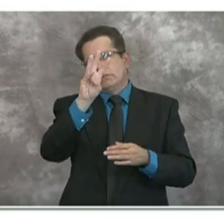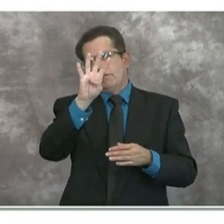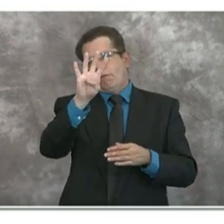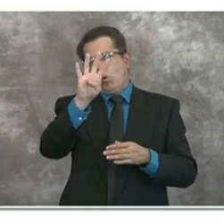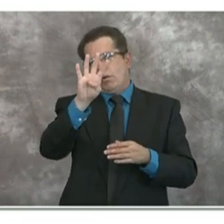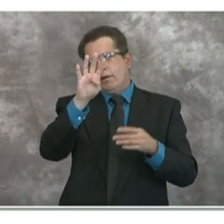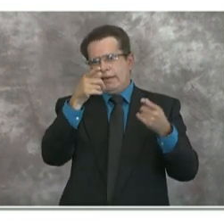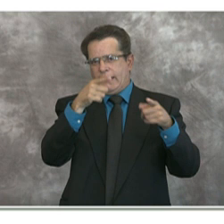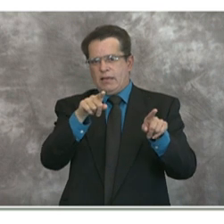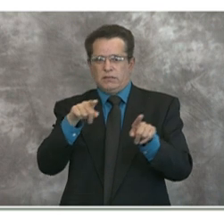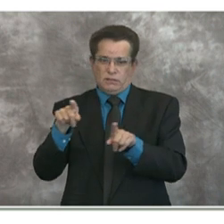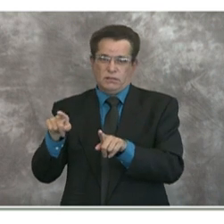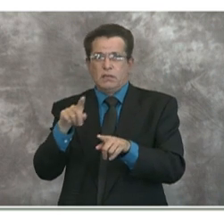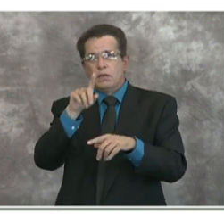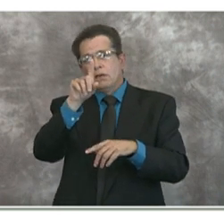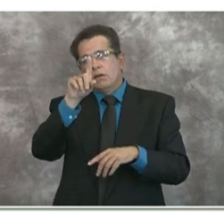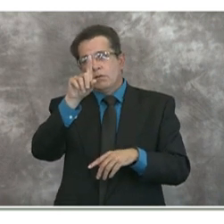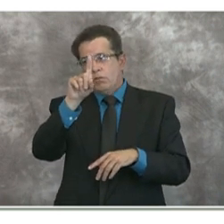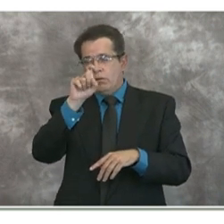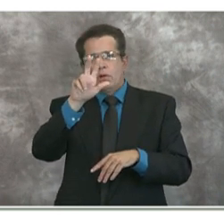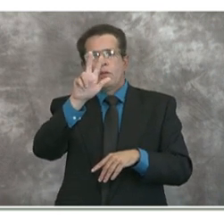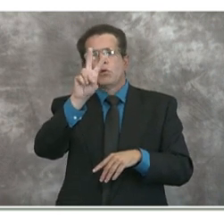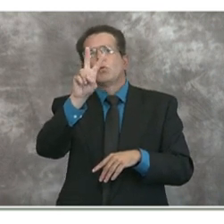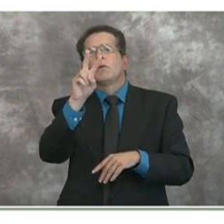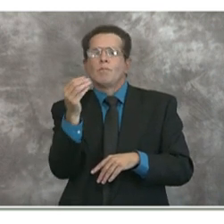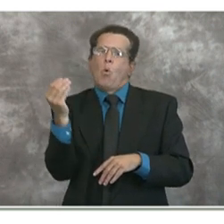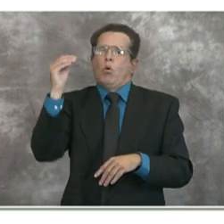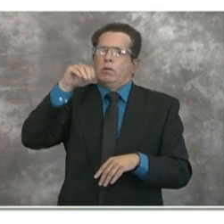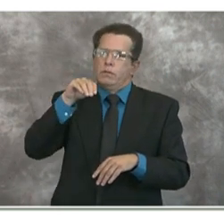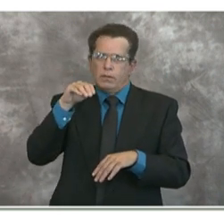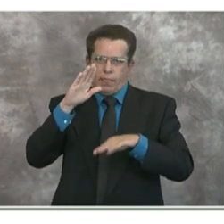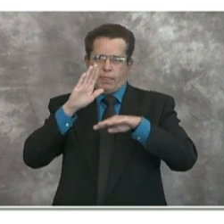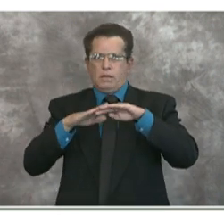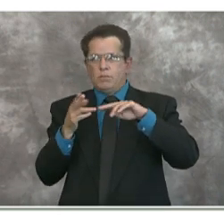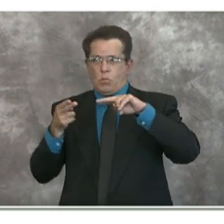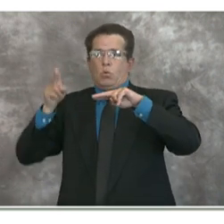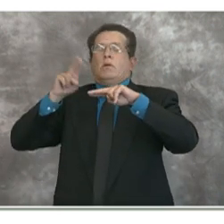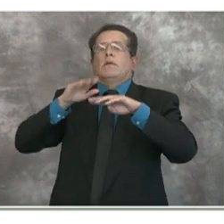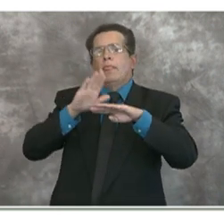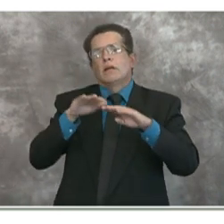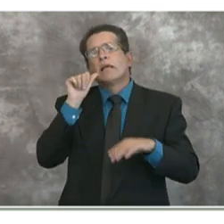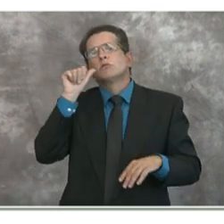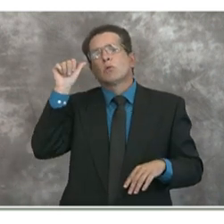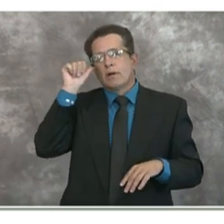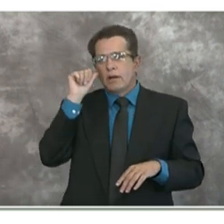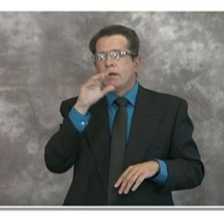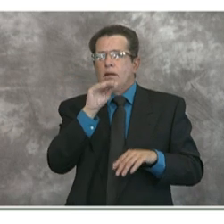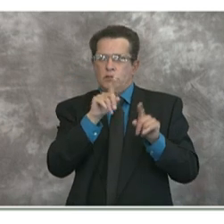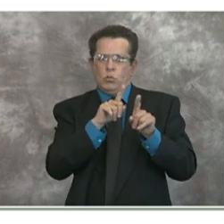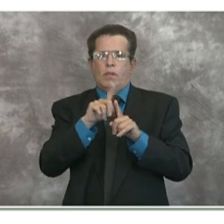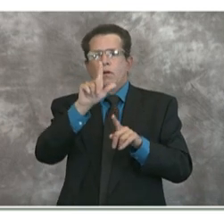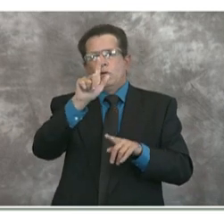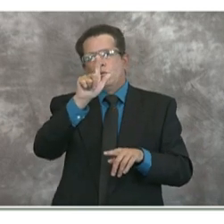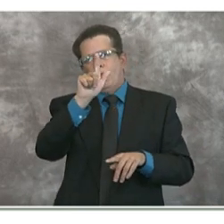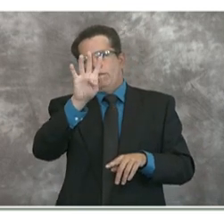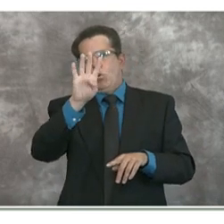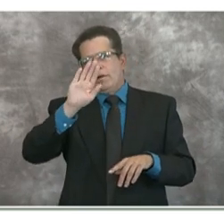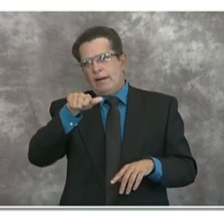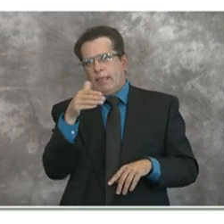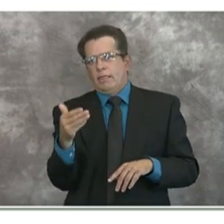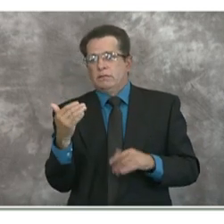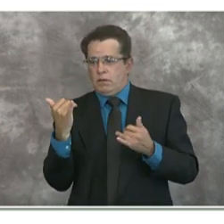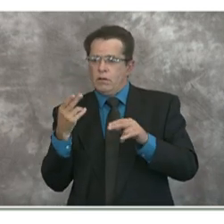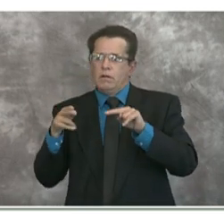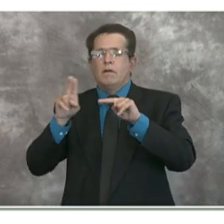3,564 cases, which is 132 more cases than yesterday, as well as 124 deaths, which is